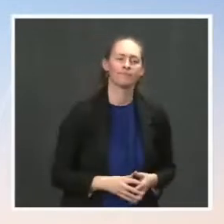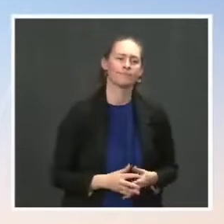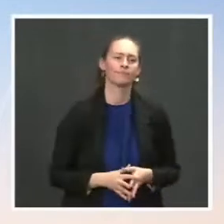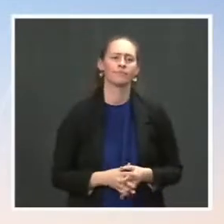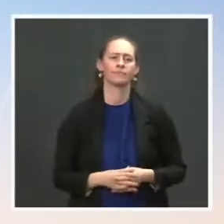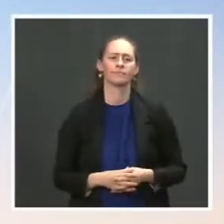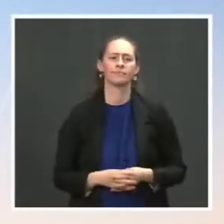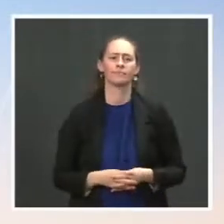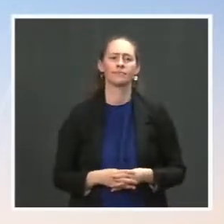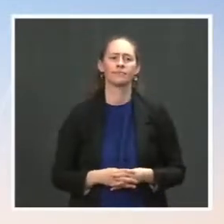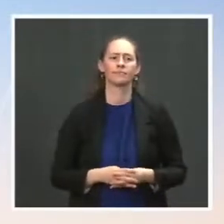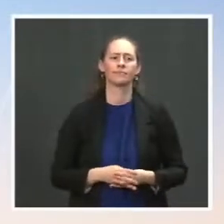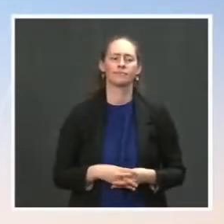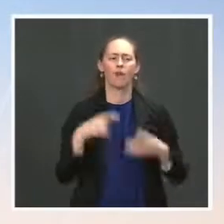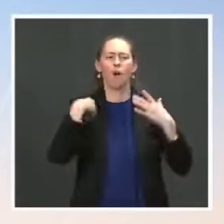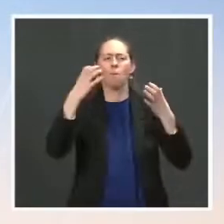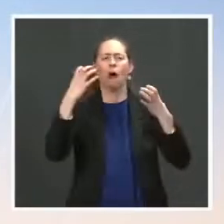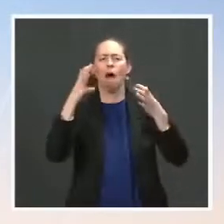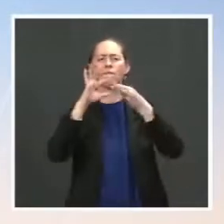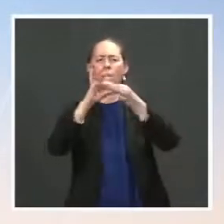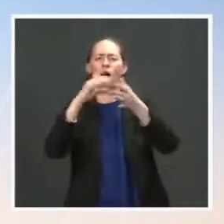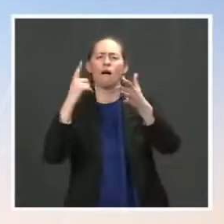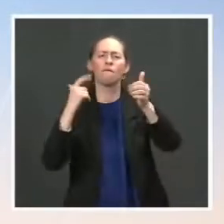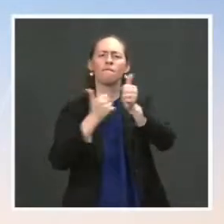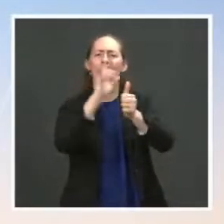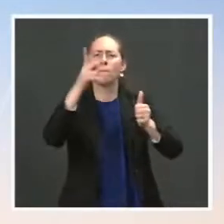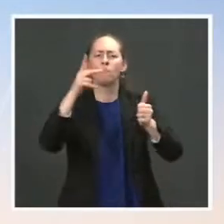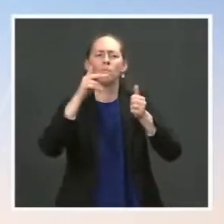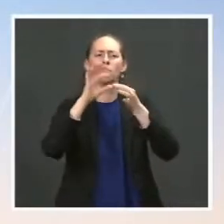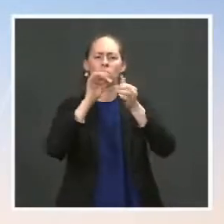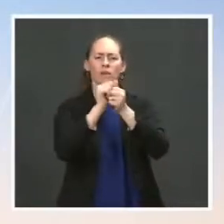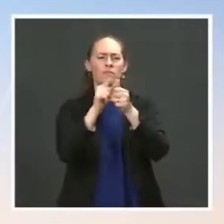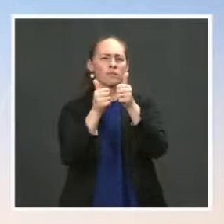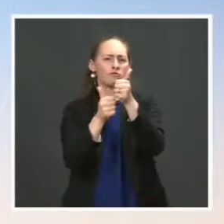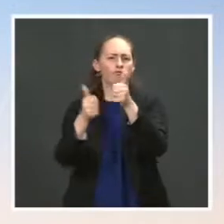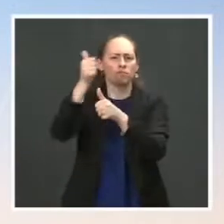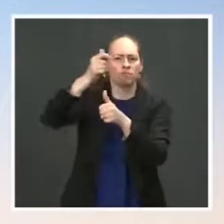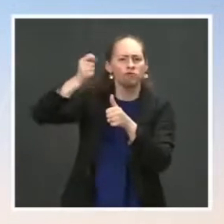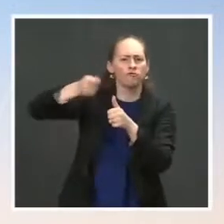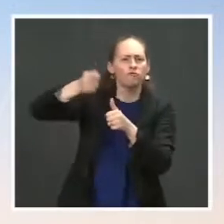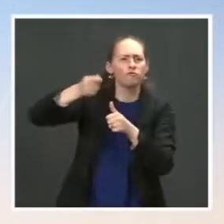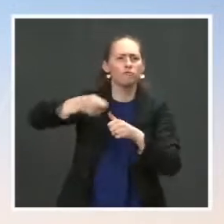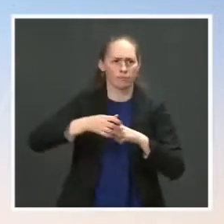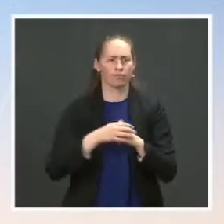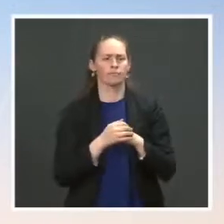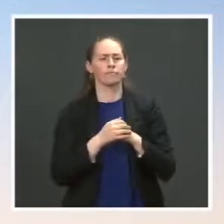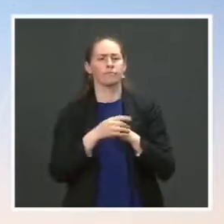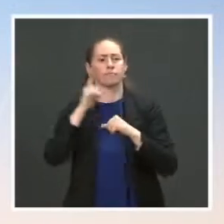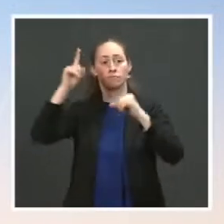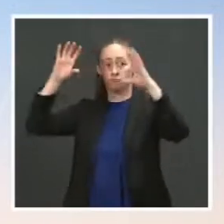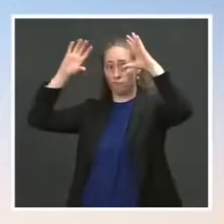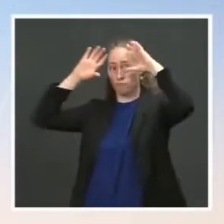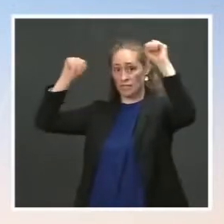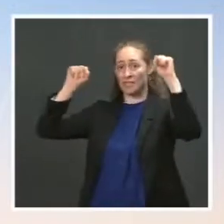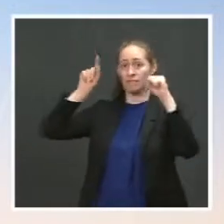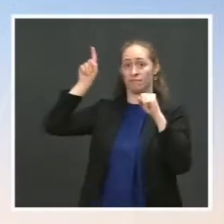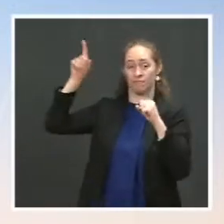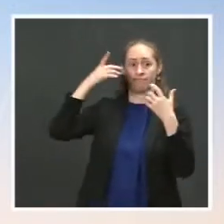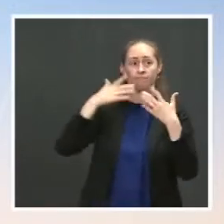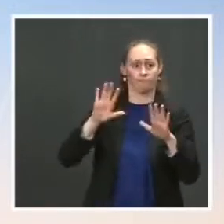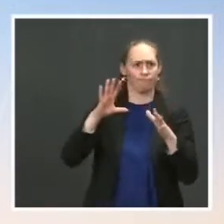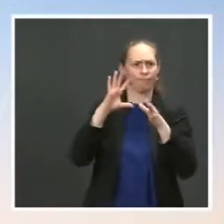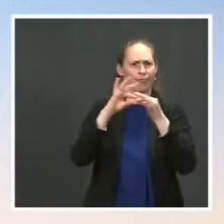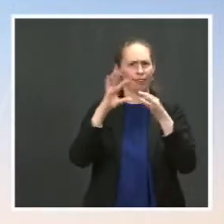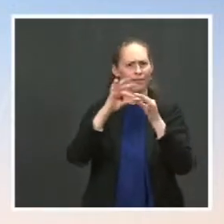Ed's questions about the Supreme Court action today, President Biden once said in 1983 he thought court packing was time back